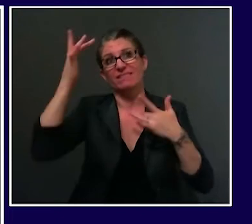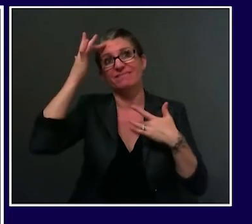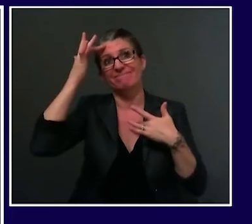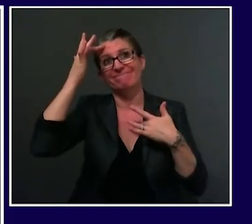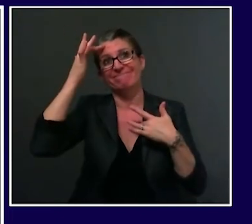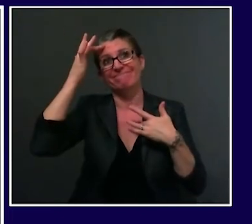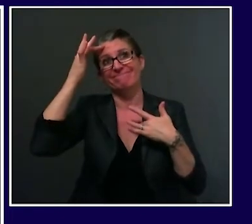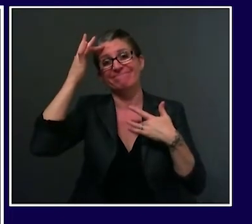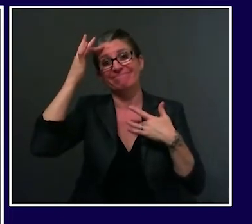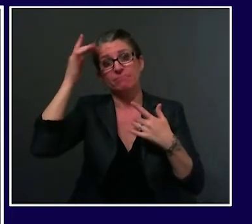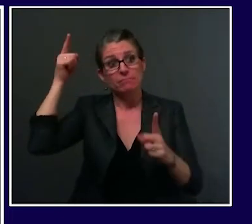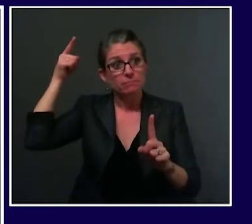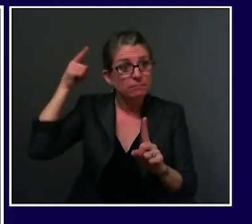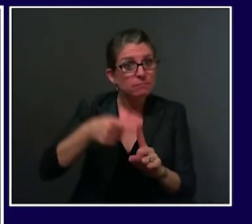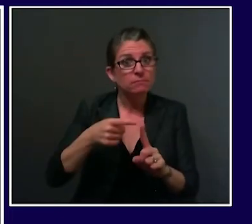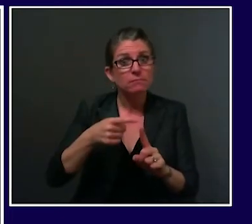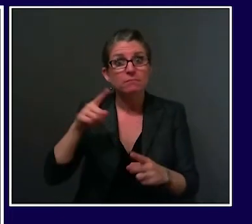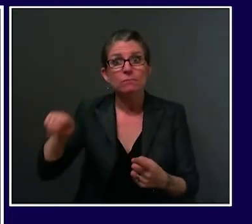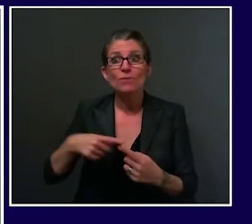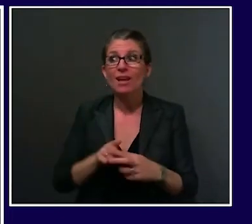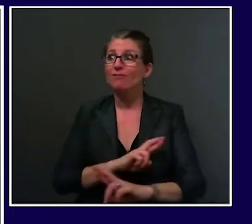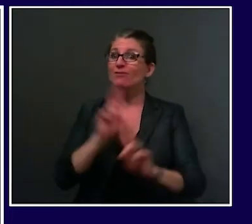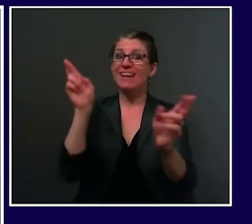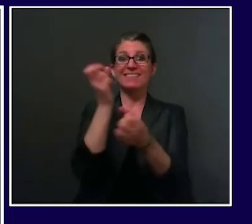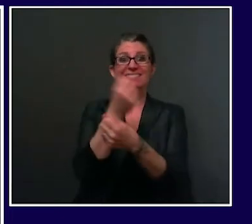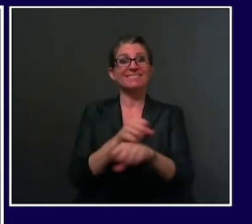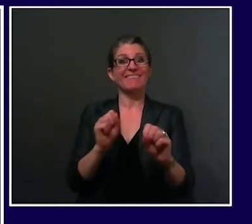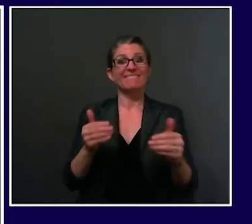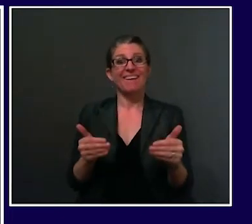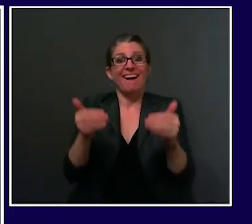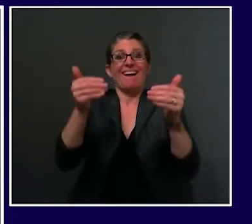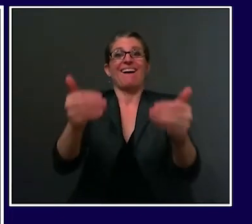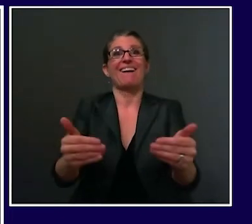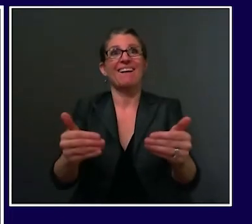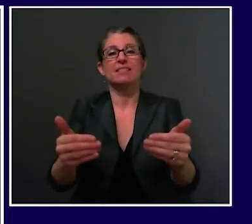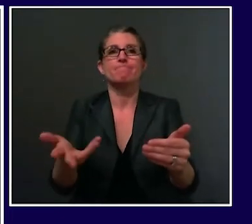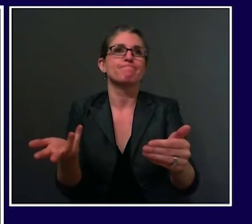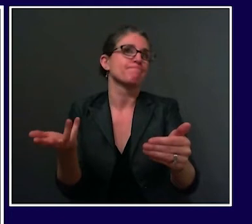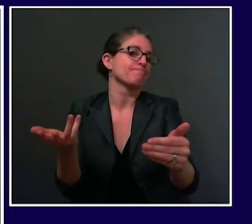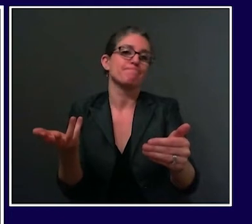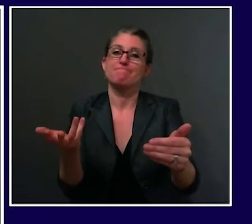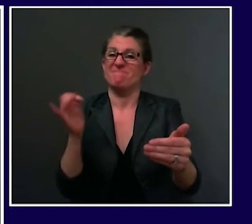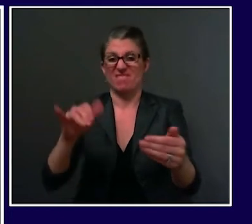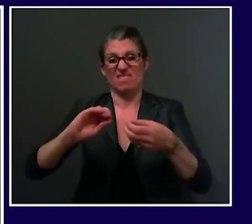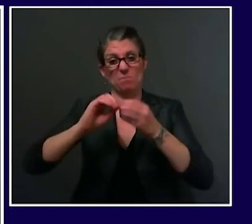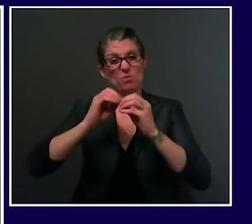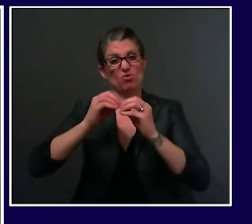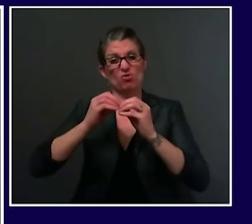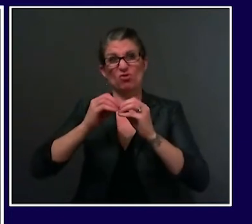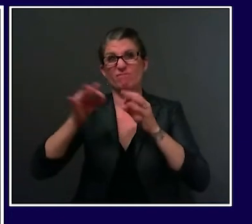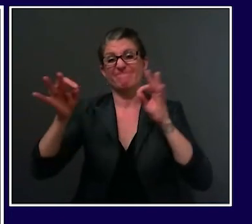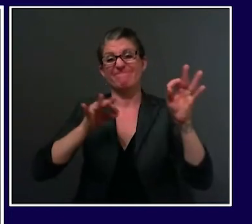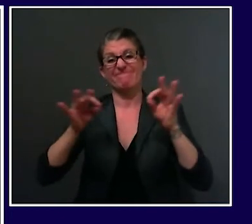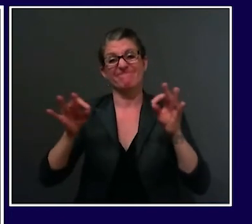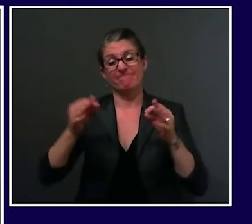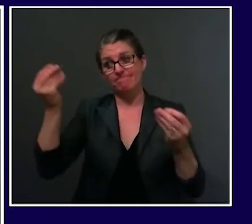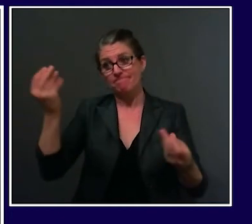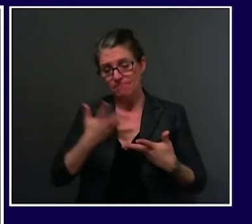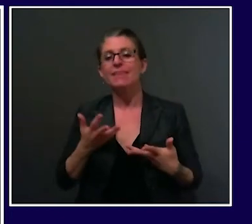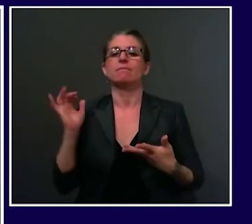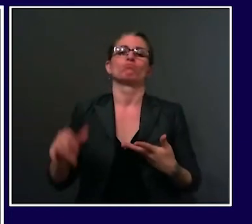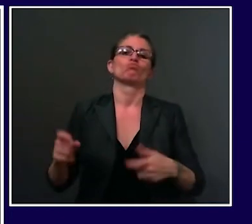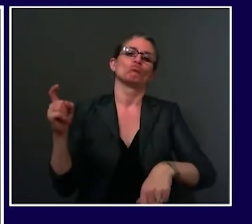So that will truly be what governs how we go forward. It's and if they are